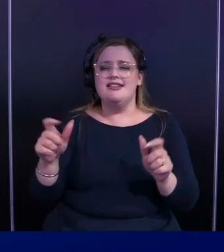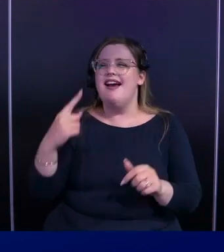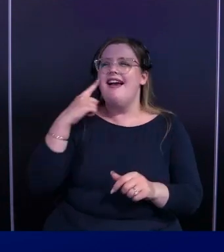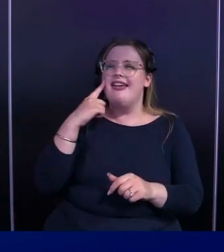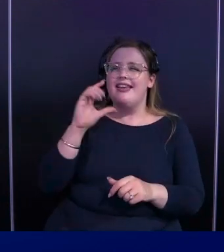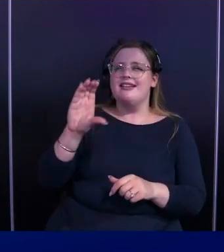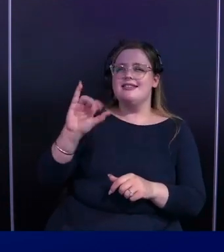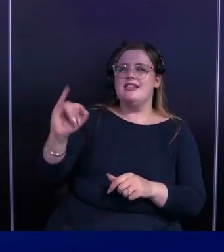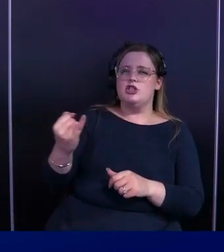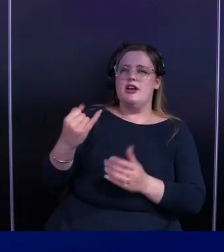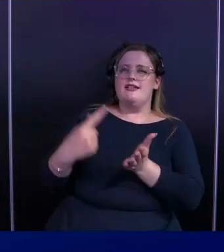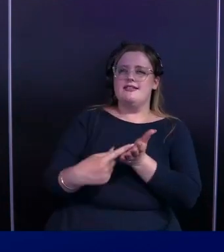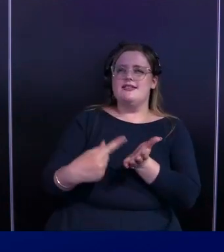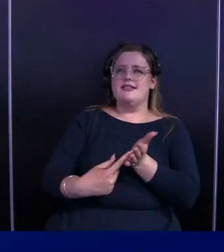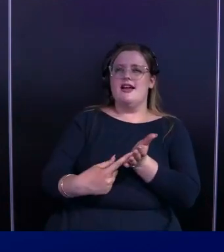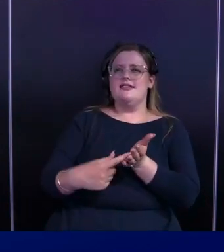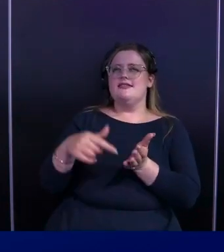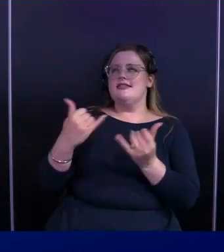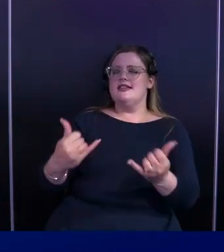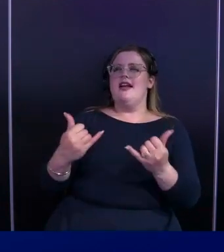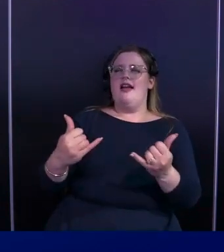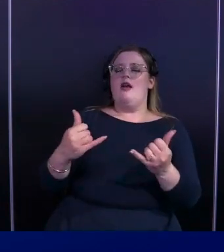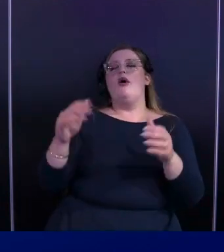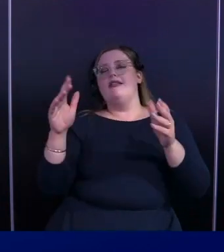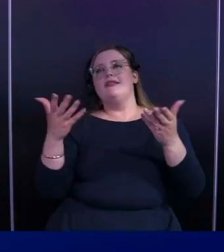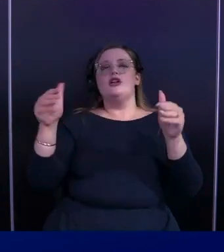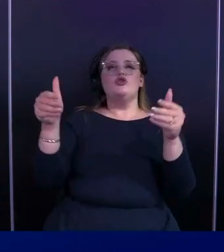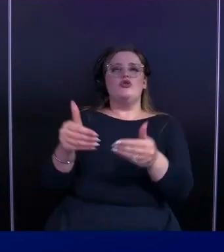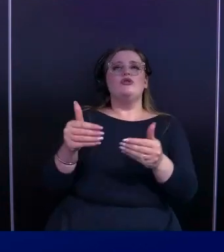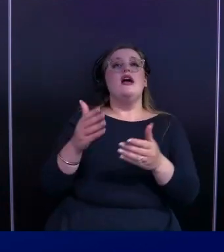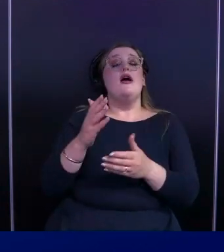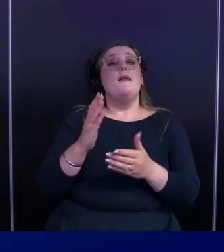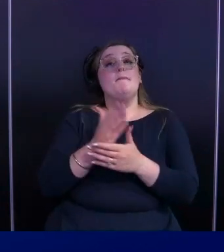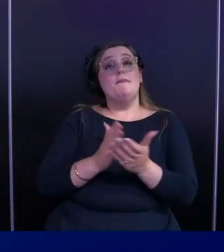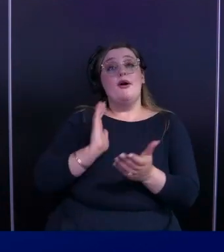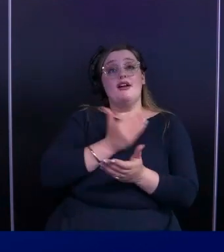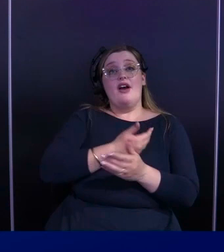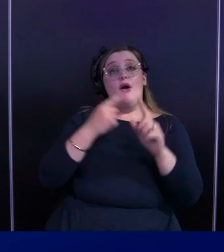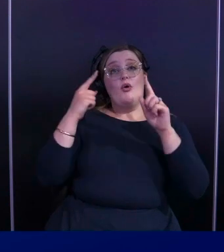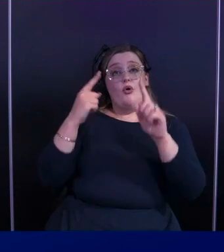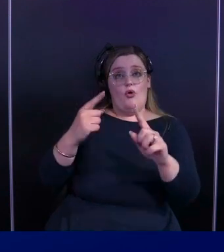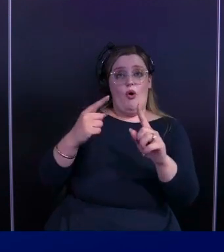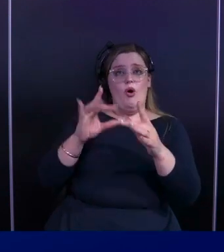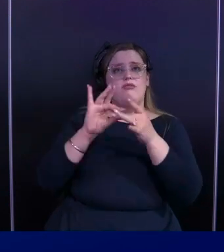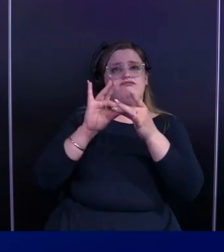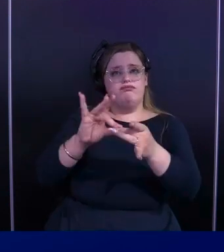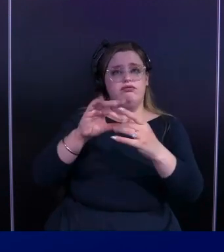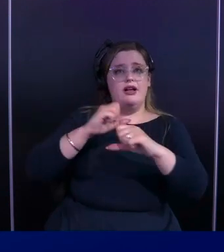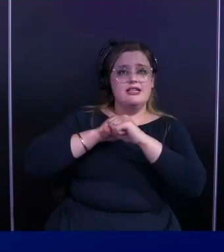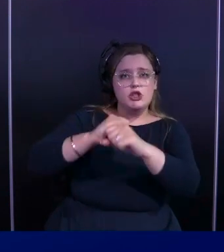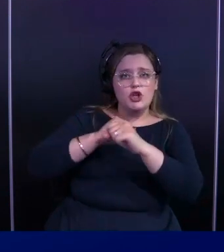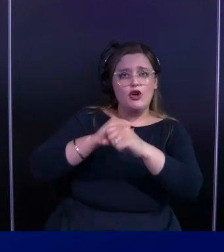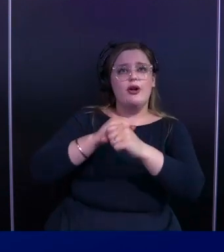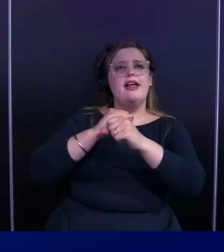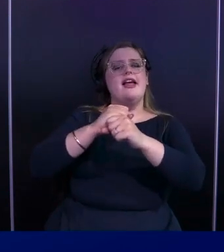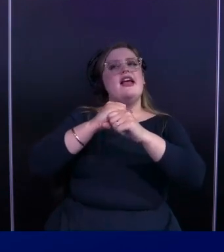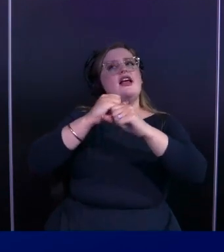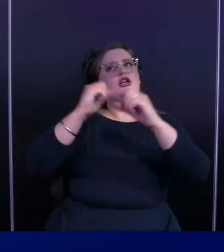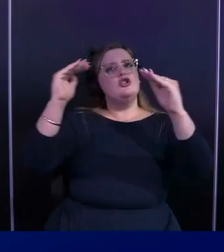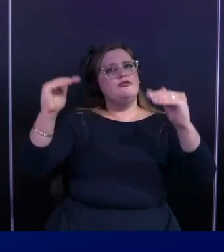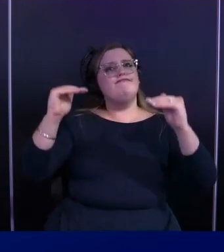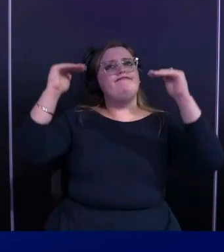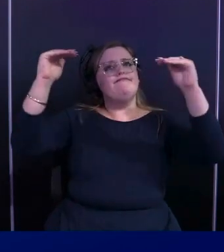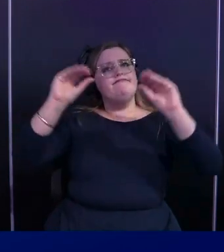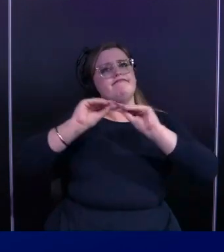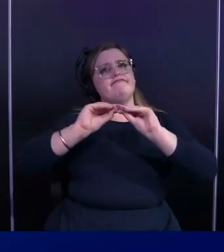talked about today or introduced was, part of our goal about security has been to increase the level of transparency that